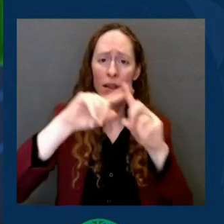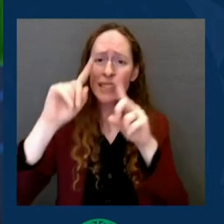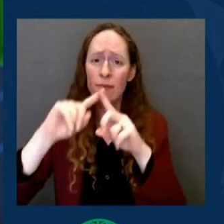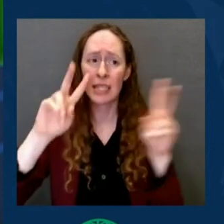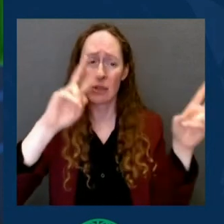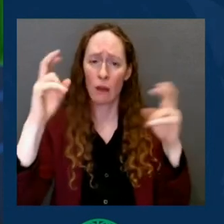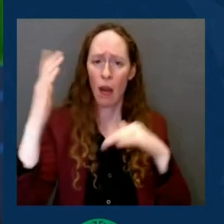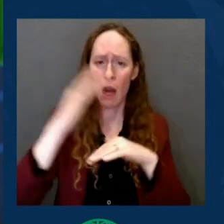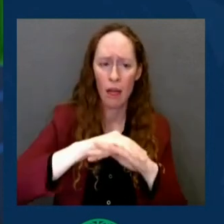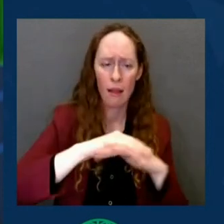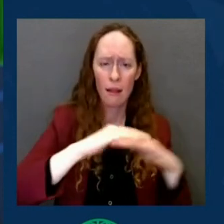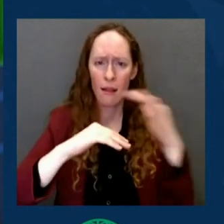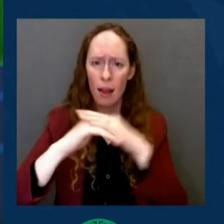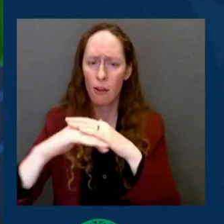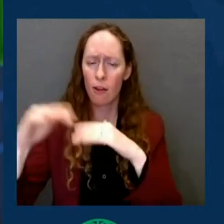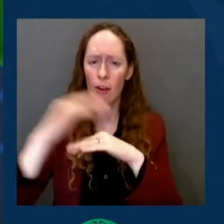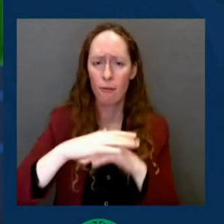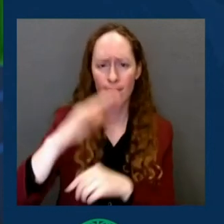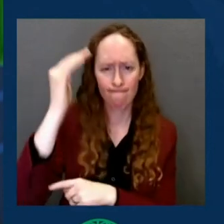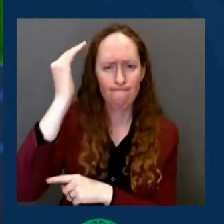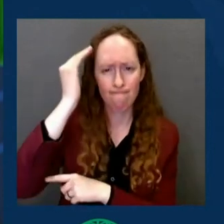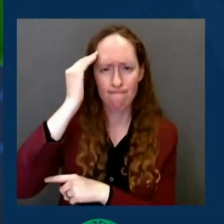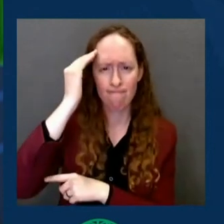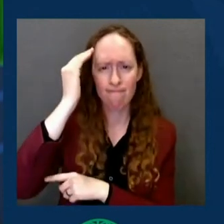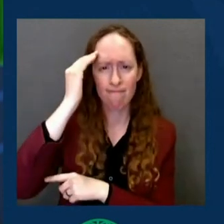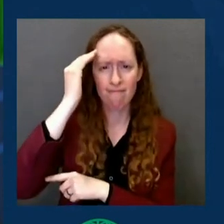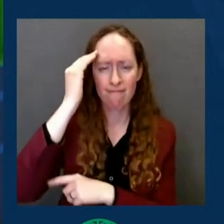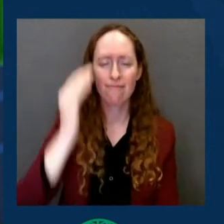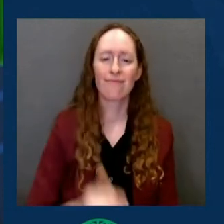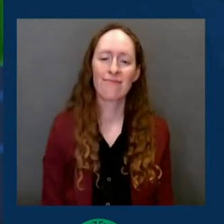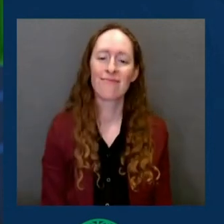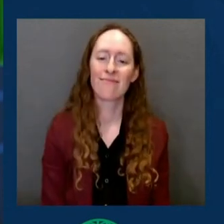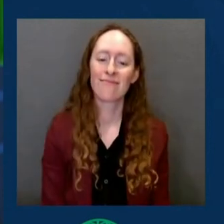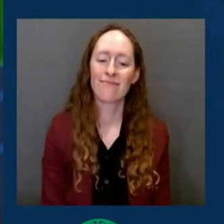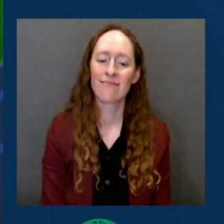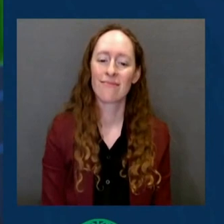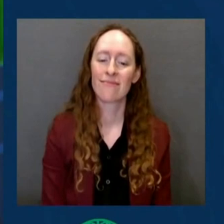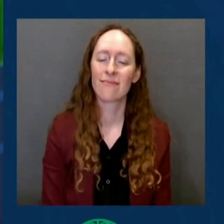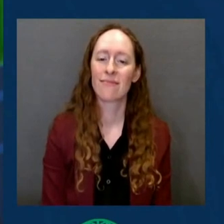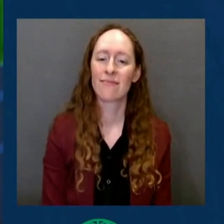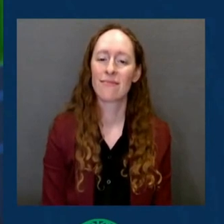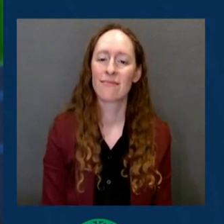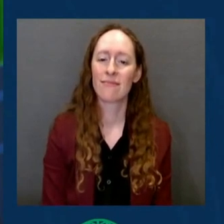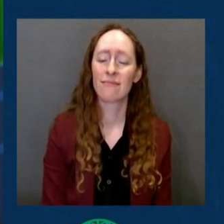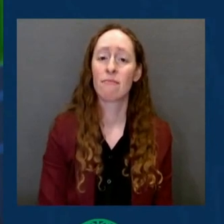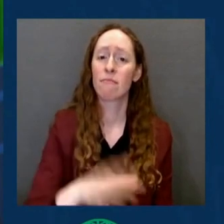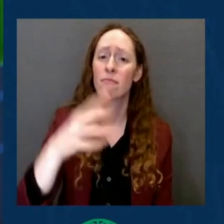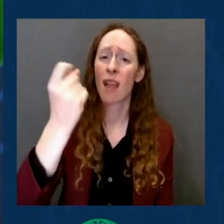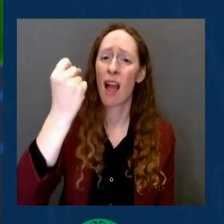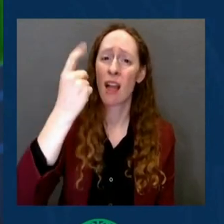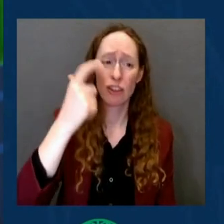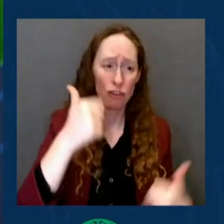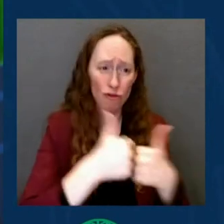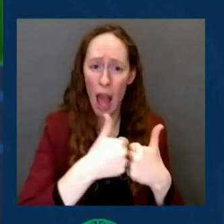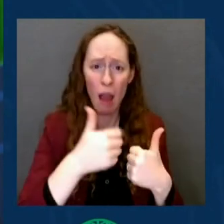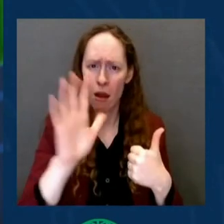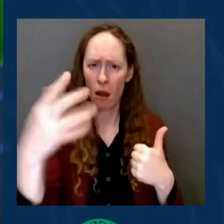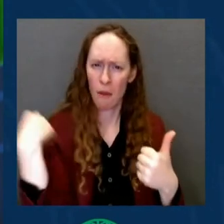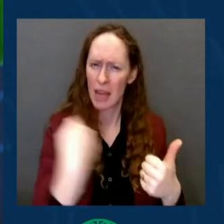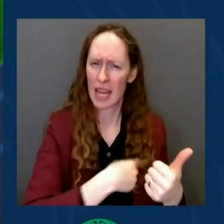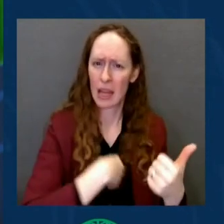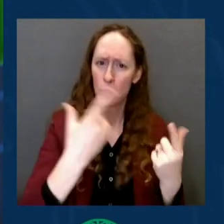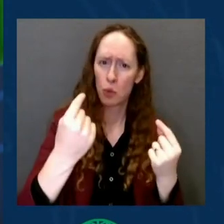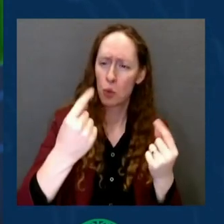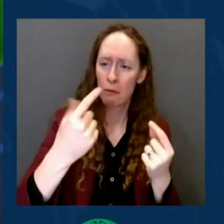finds its greatest test of greatness, trust, and mutual respect. In this time of